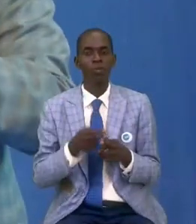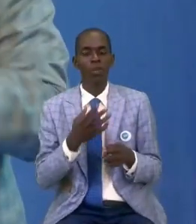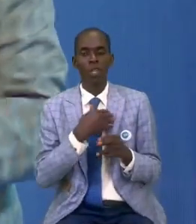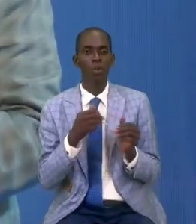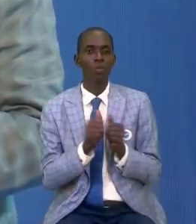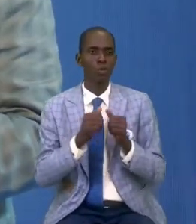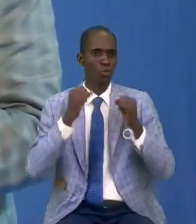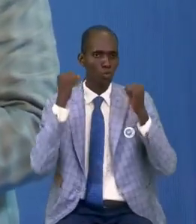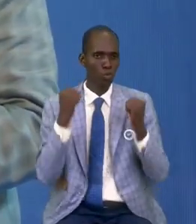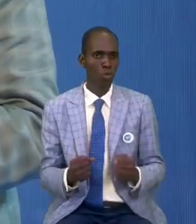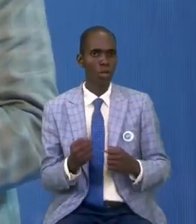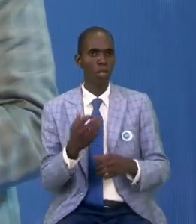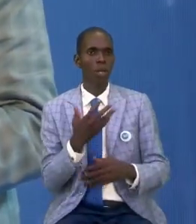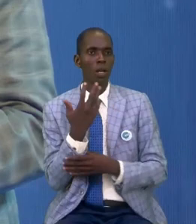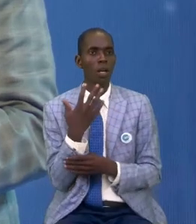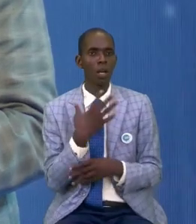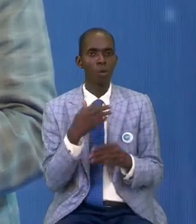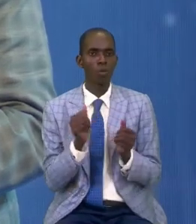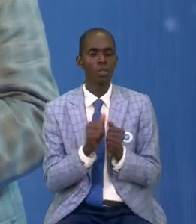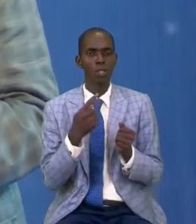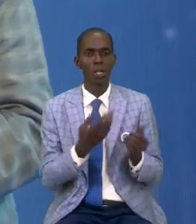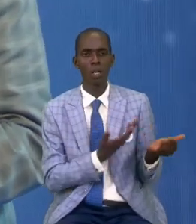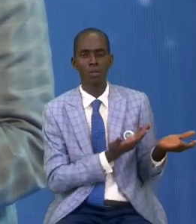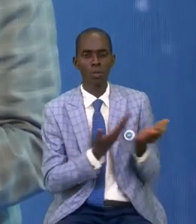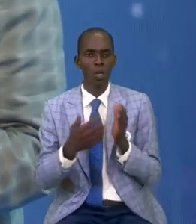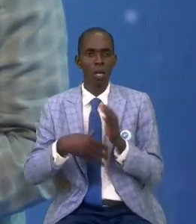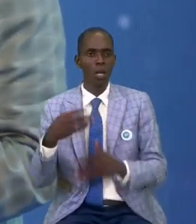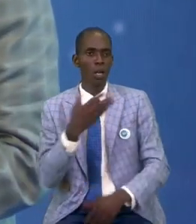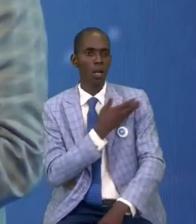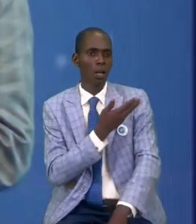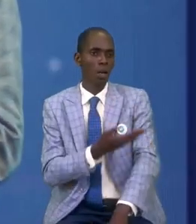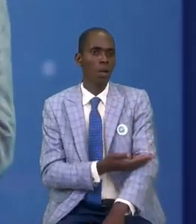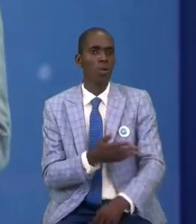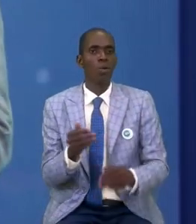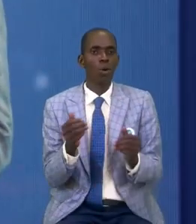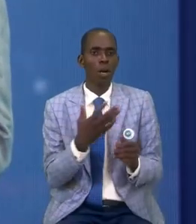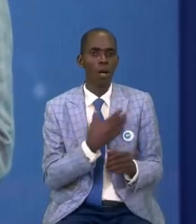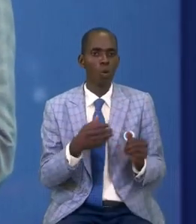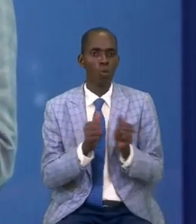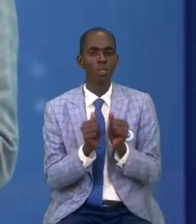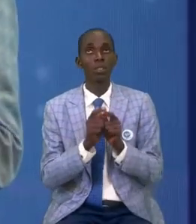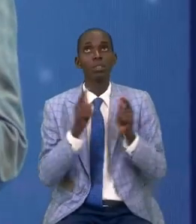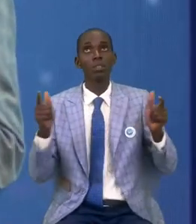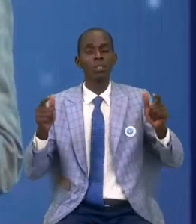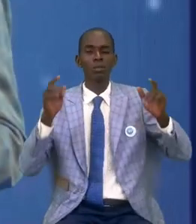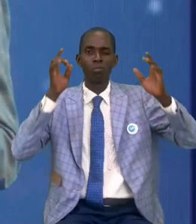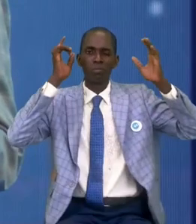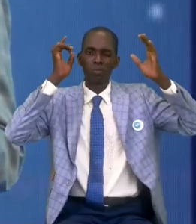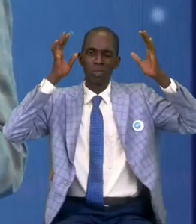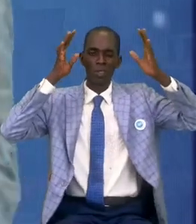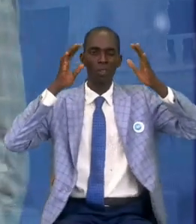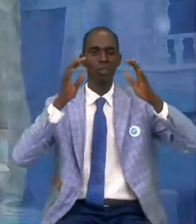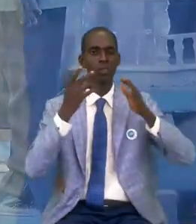great terror. Then verse 27, in verse 27, it tells us, behold,